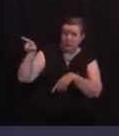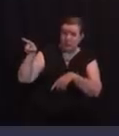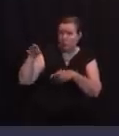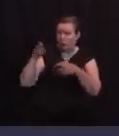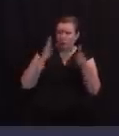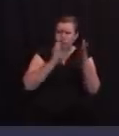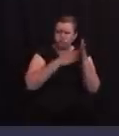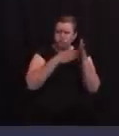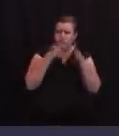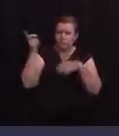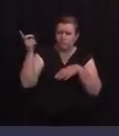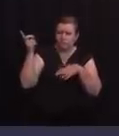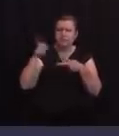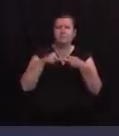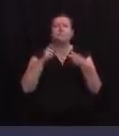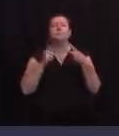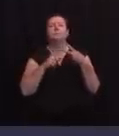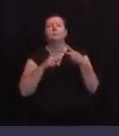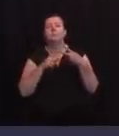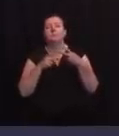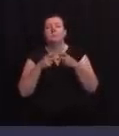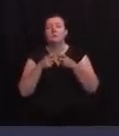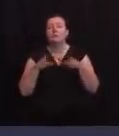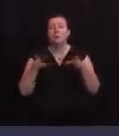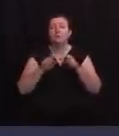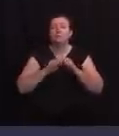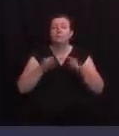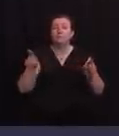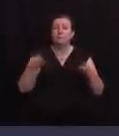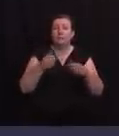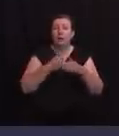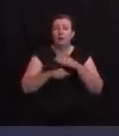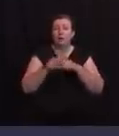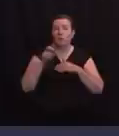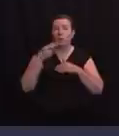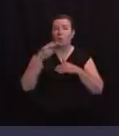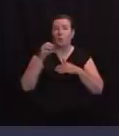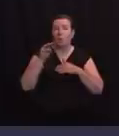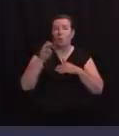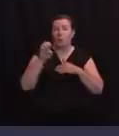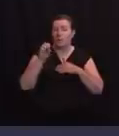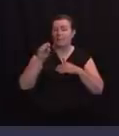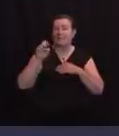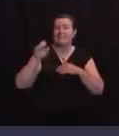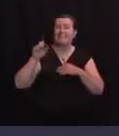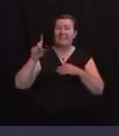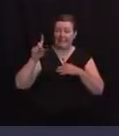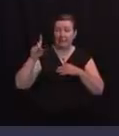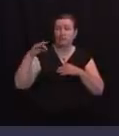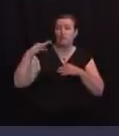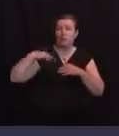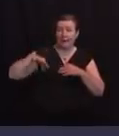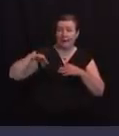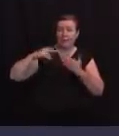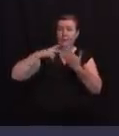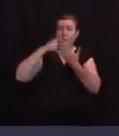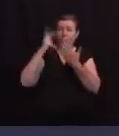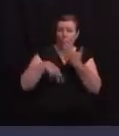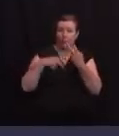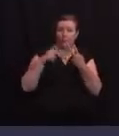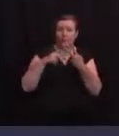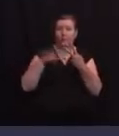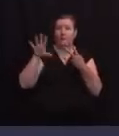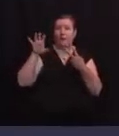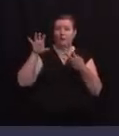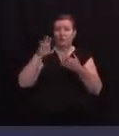name appear on checks going out under the Homestead Benefits Program and the $500 tax rebate program approved